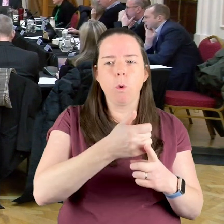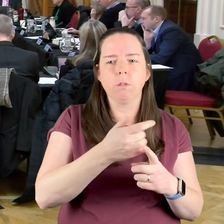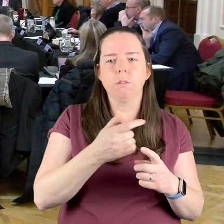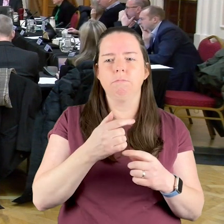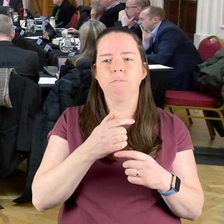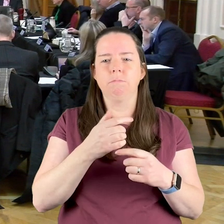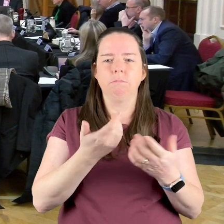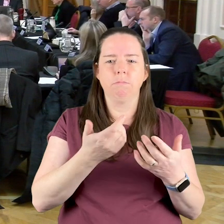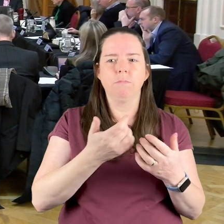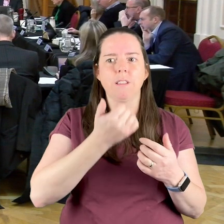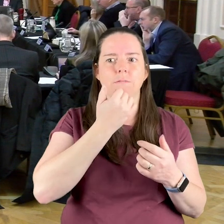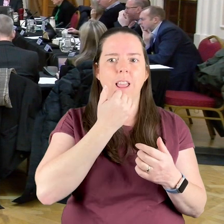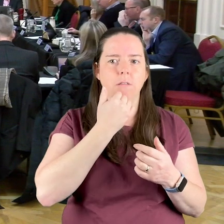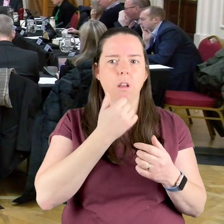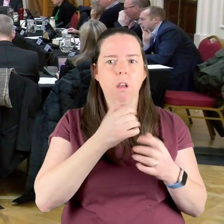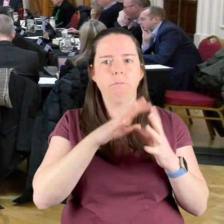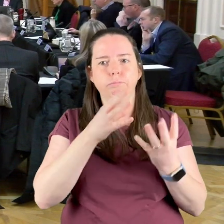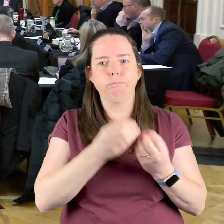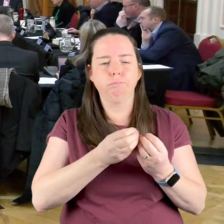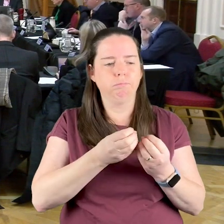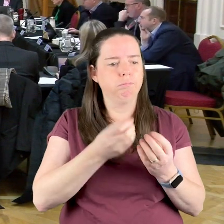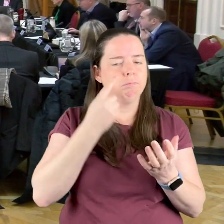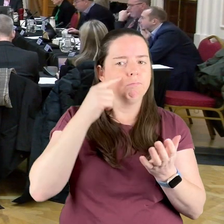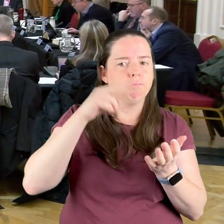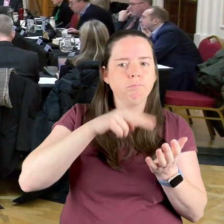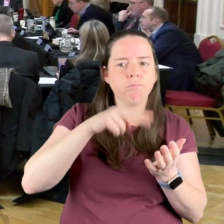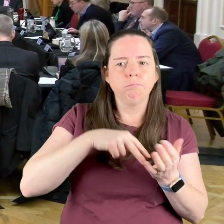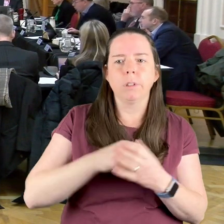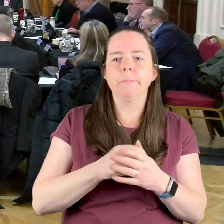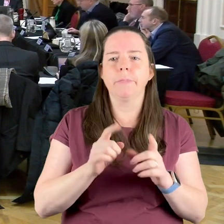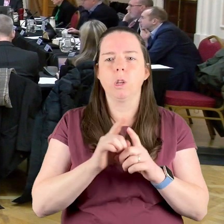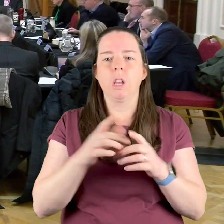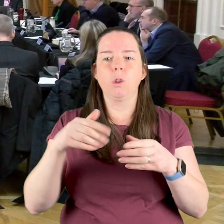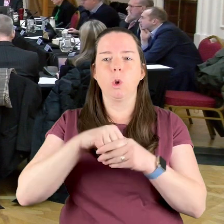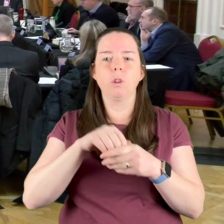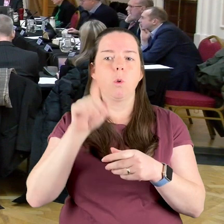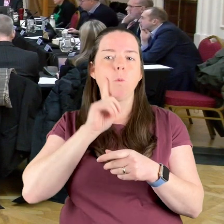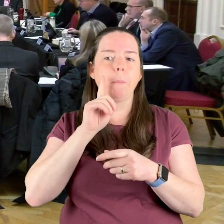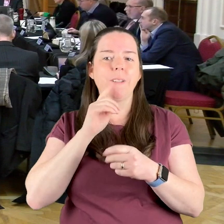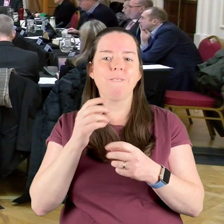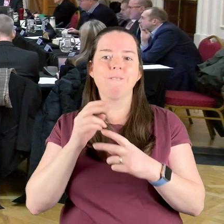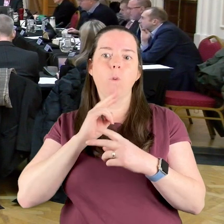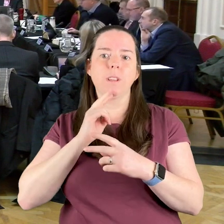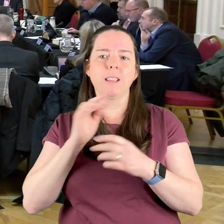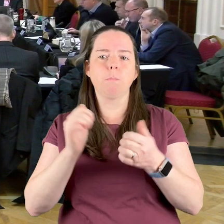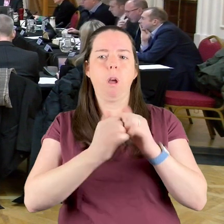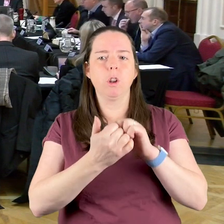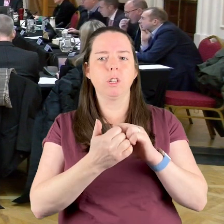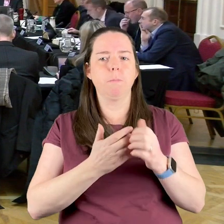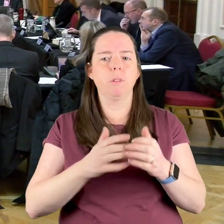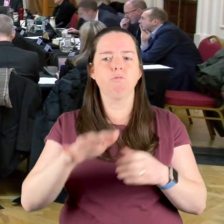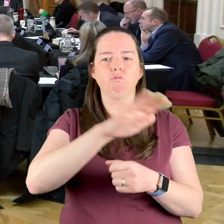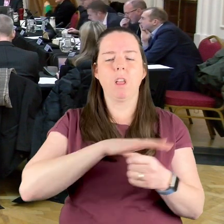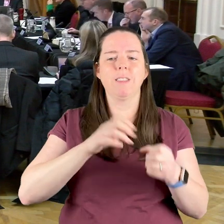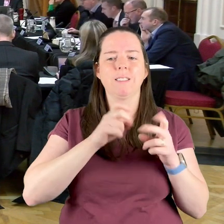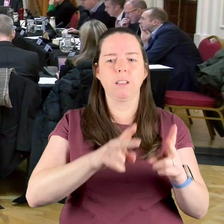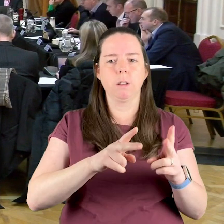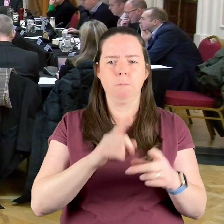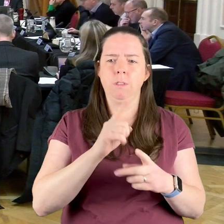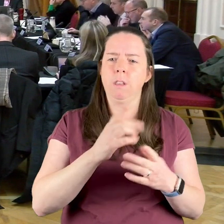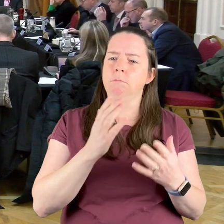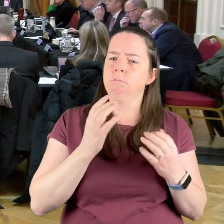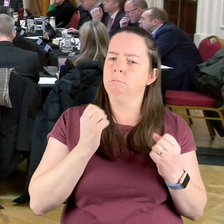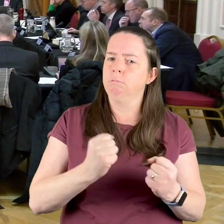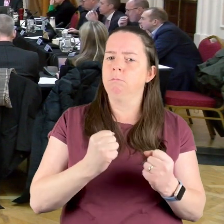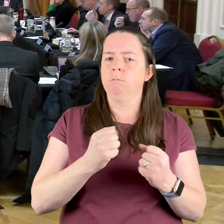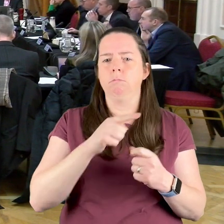We have involvement, including this our women voices partnership across the system. So